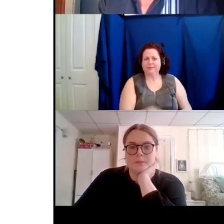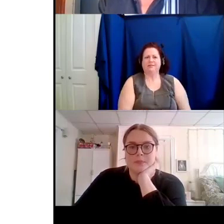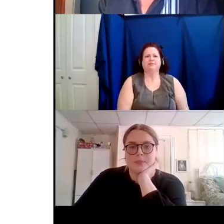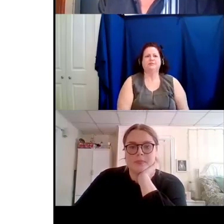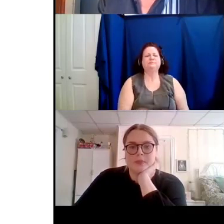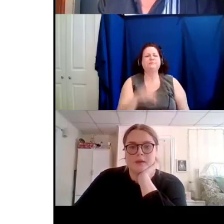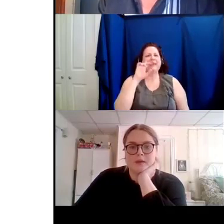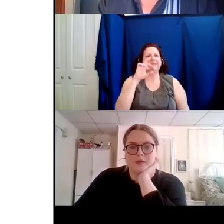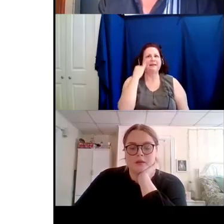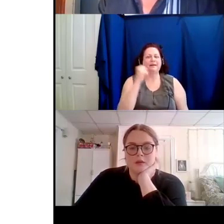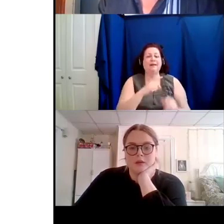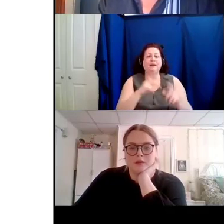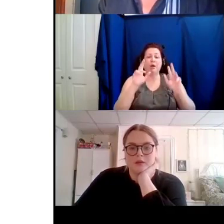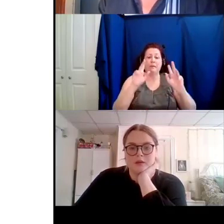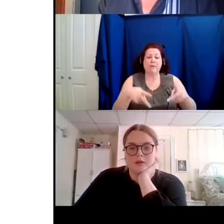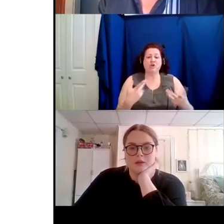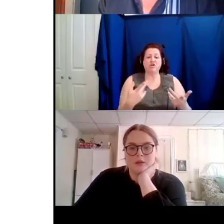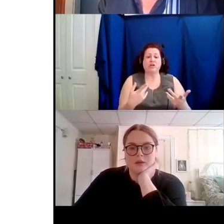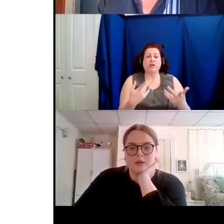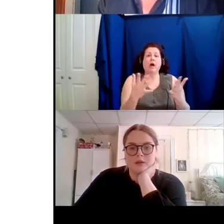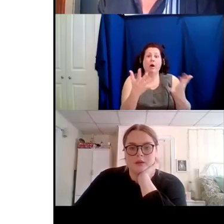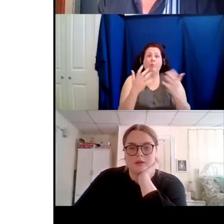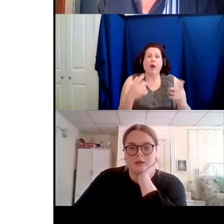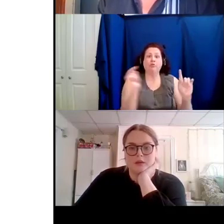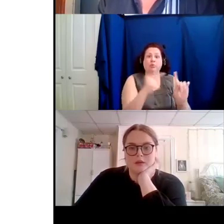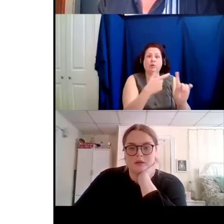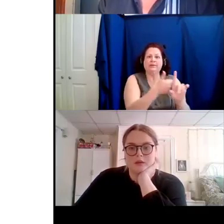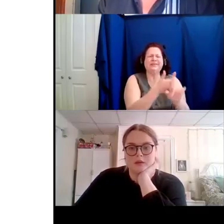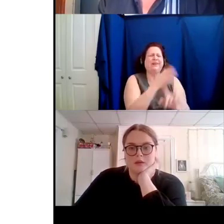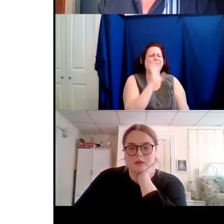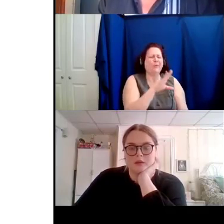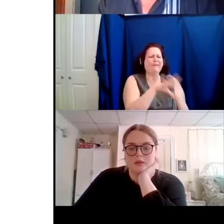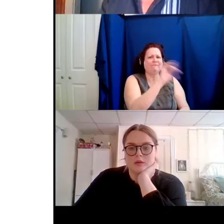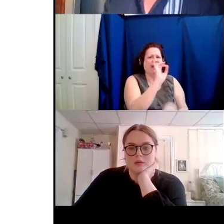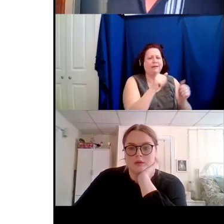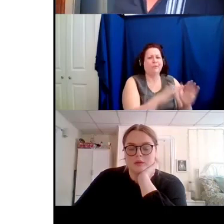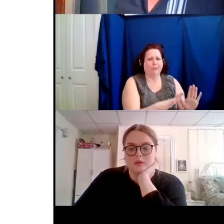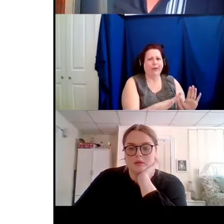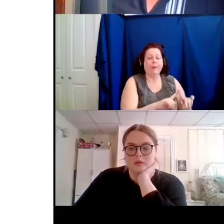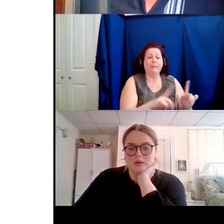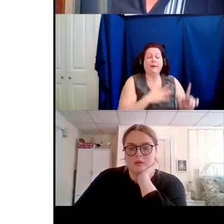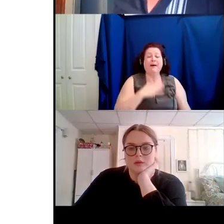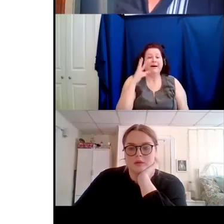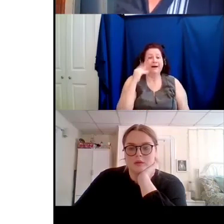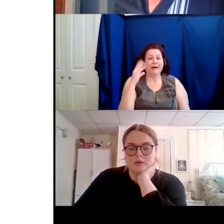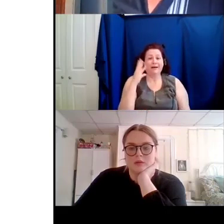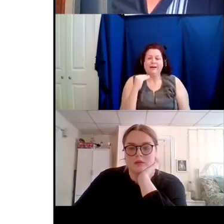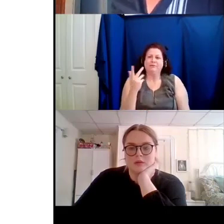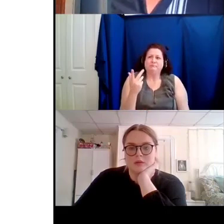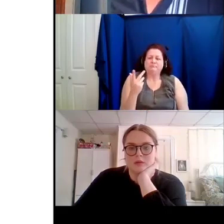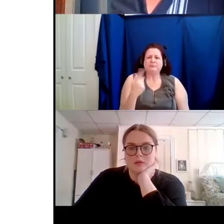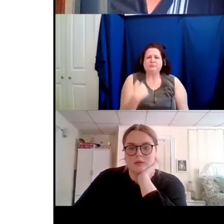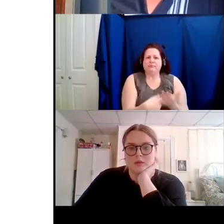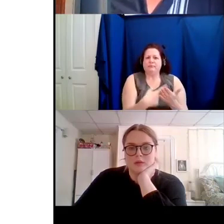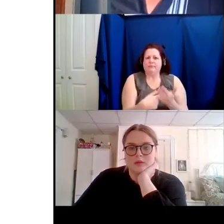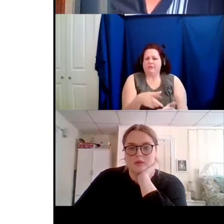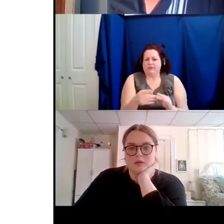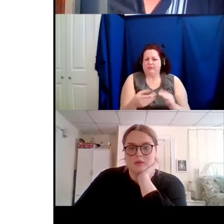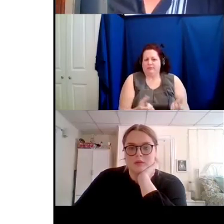I think if a person is determined to hurt themselves, they may find a way to do it. But in my experience, I mean, we talked about numbers,